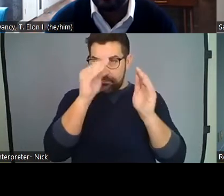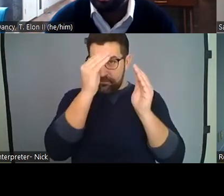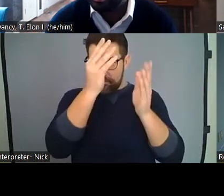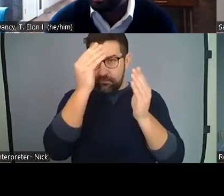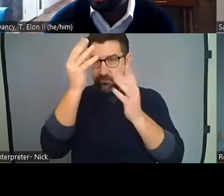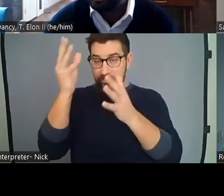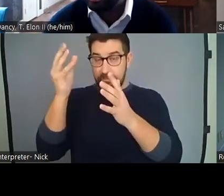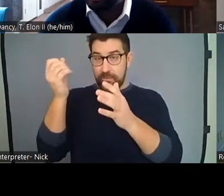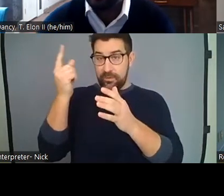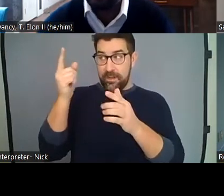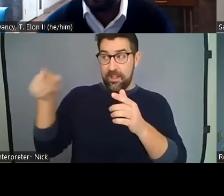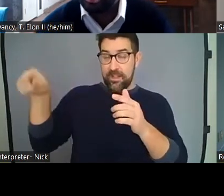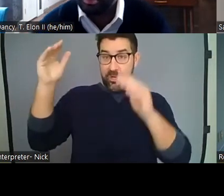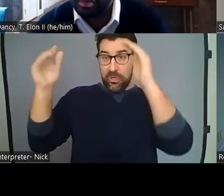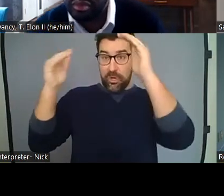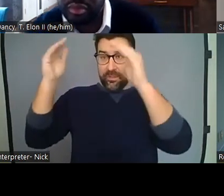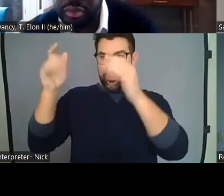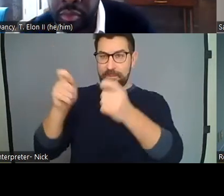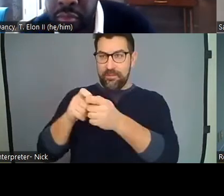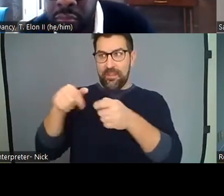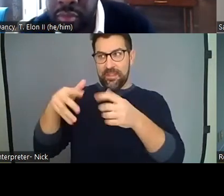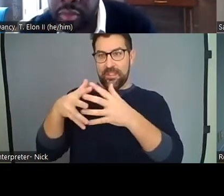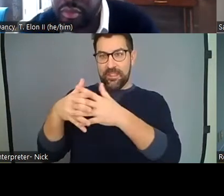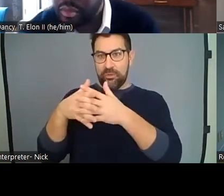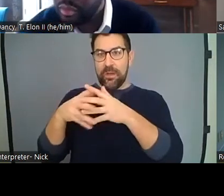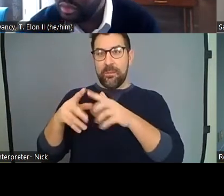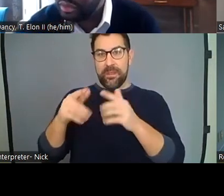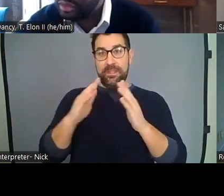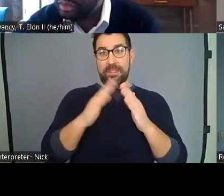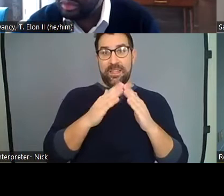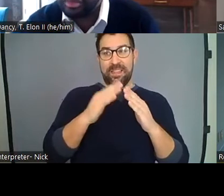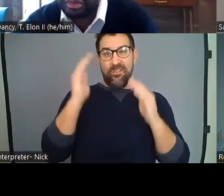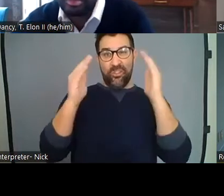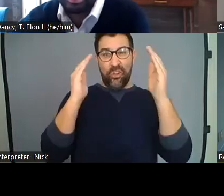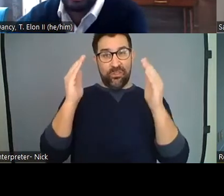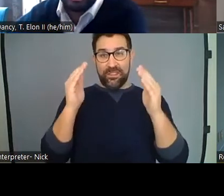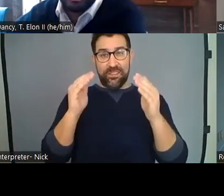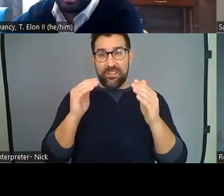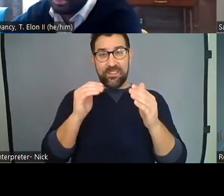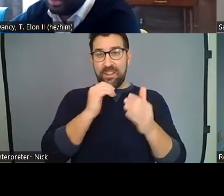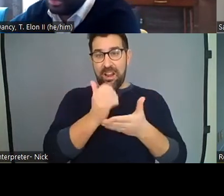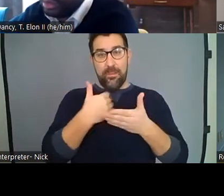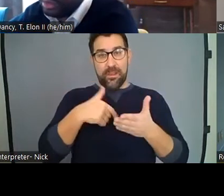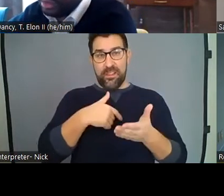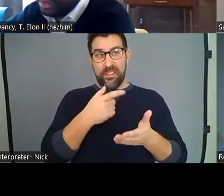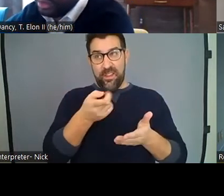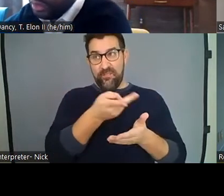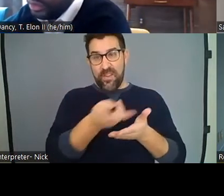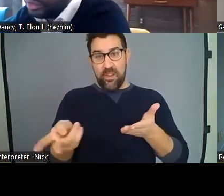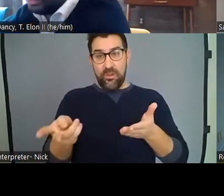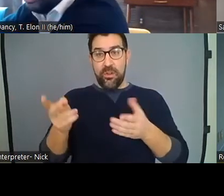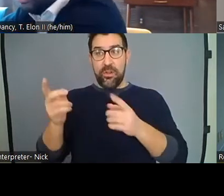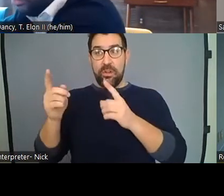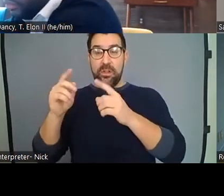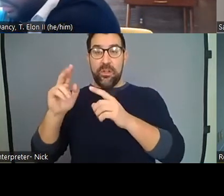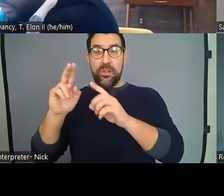the adults, specifically in this country, but in our city, have failed us. The disputes between our teachers union